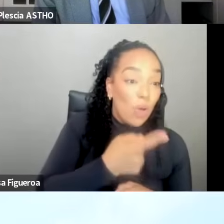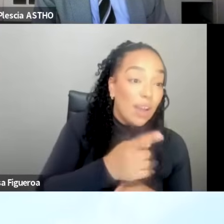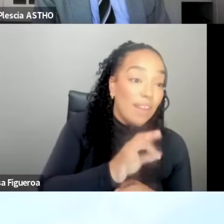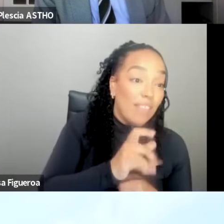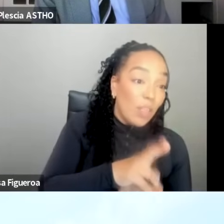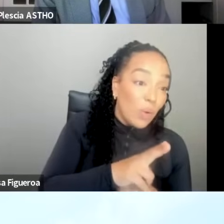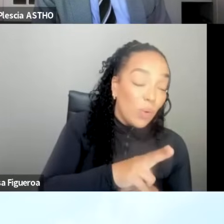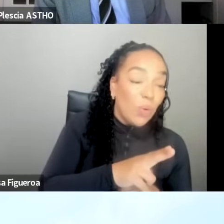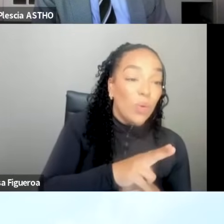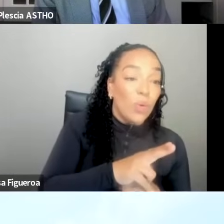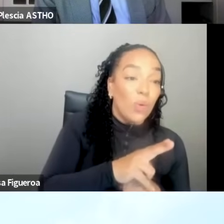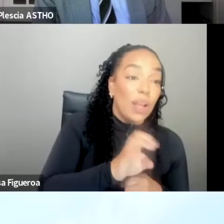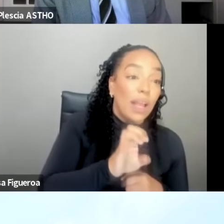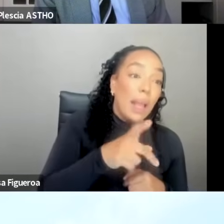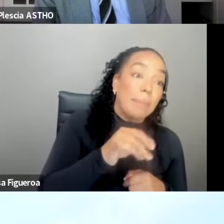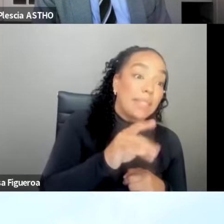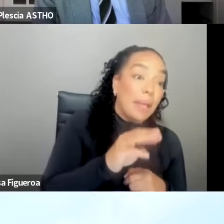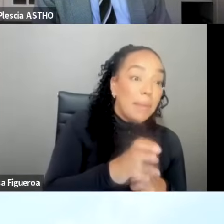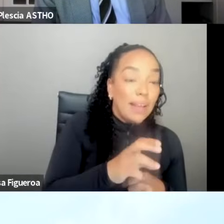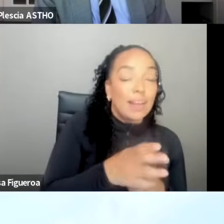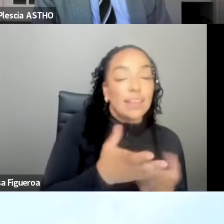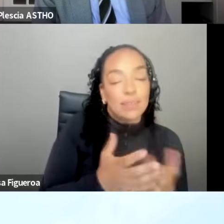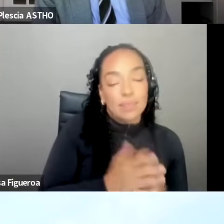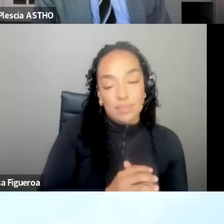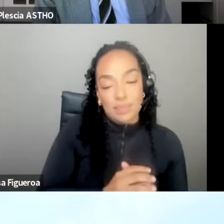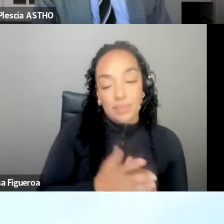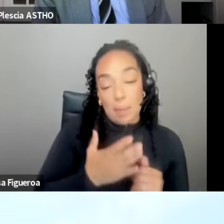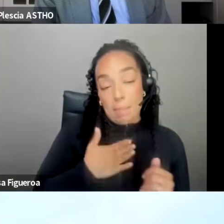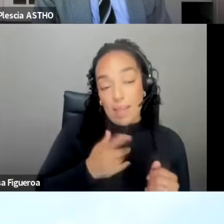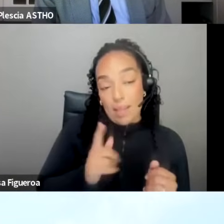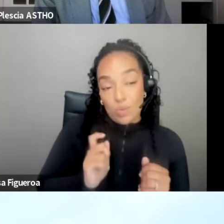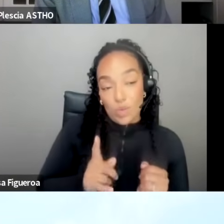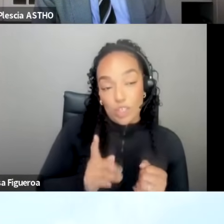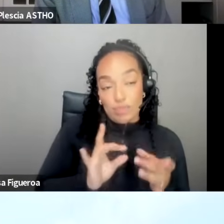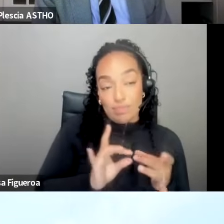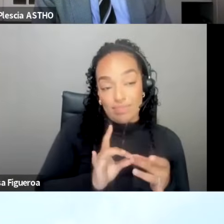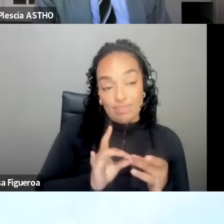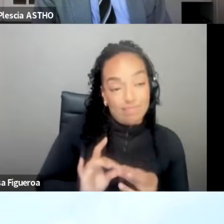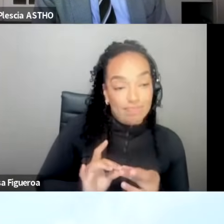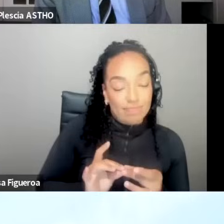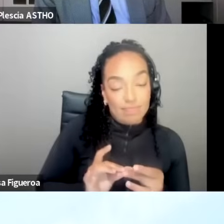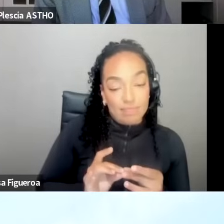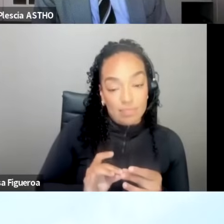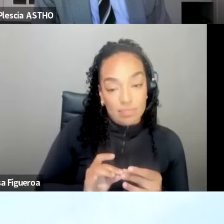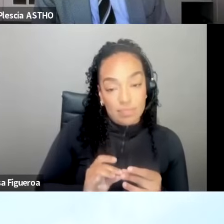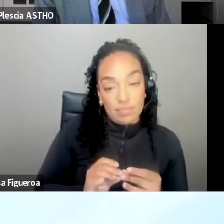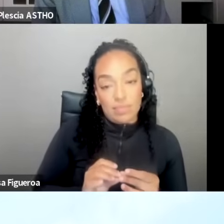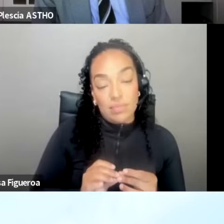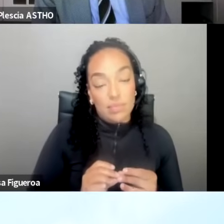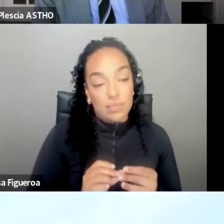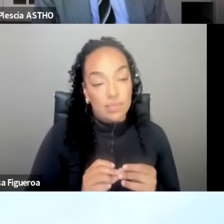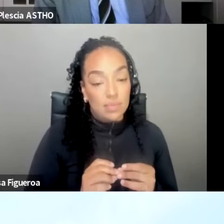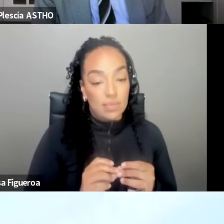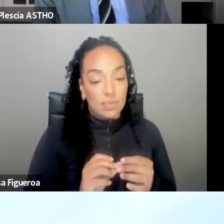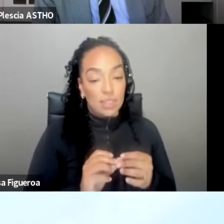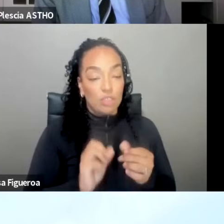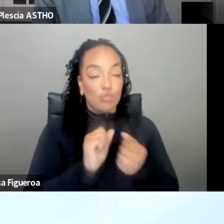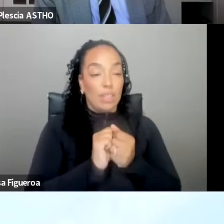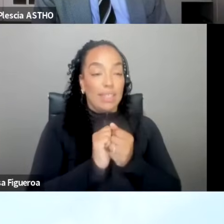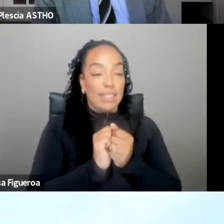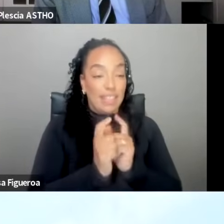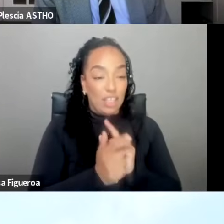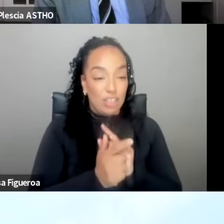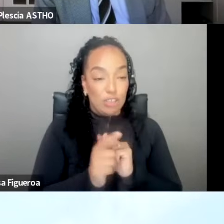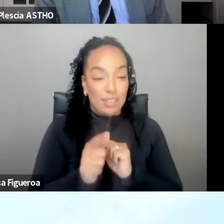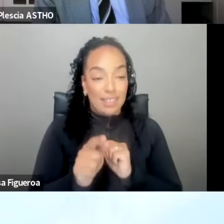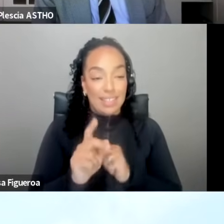epidemic. So my question has to do with the translation of candidate